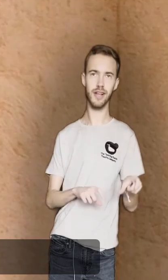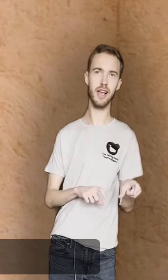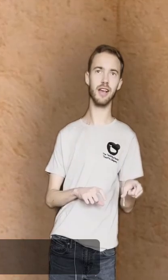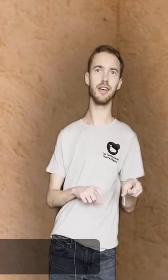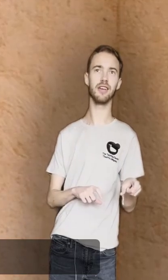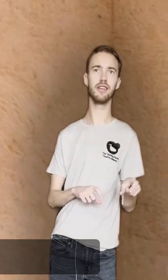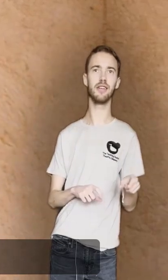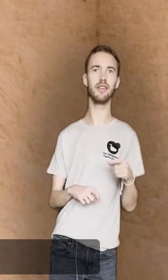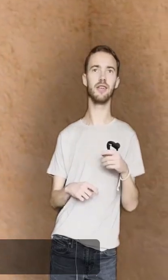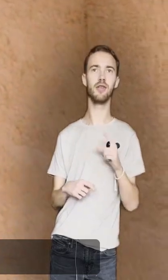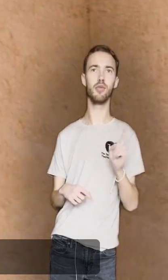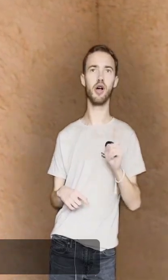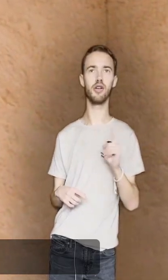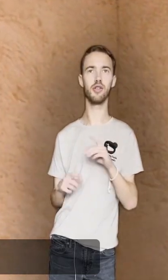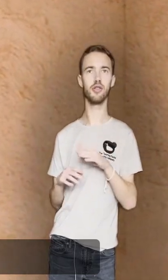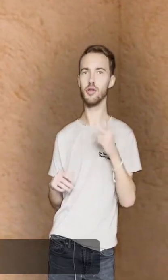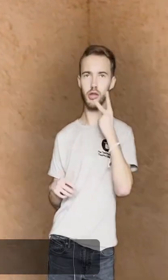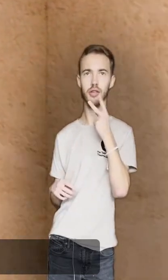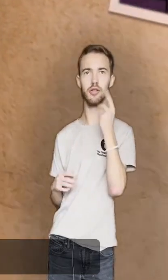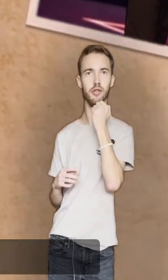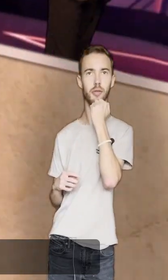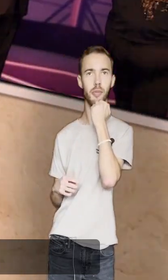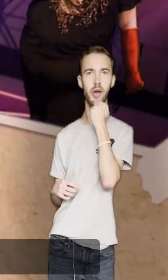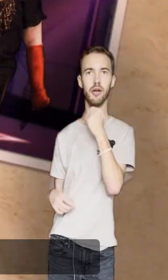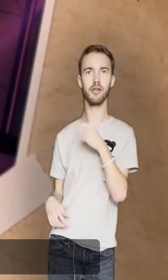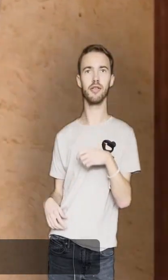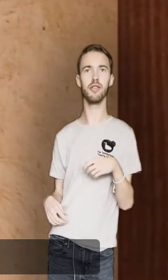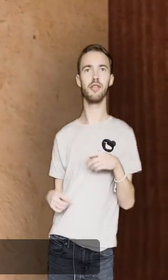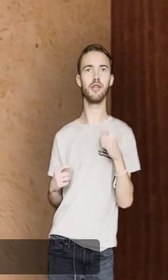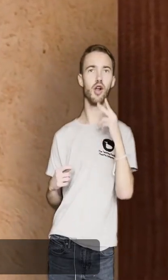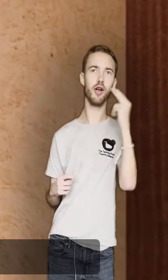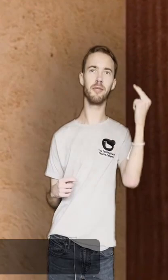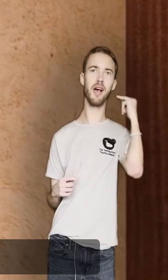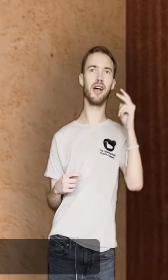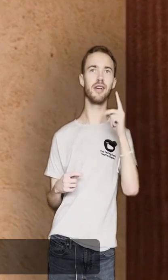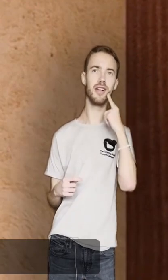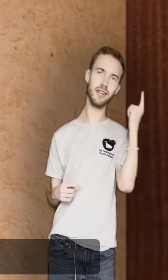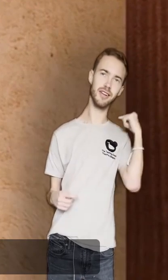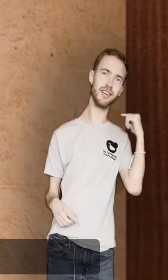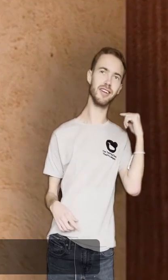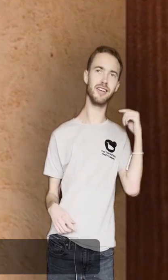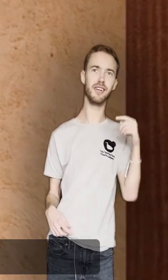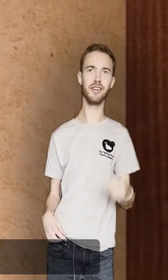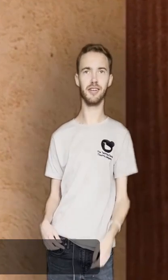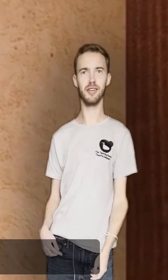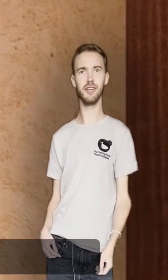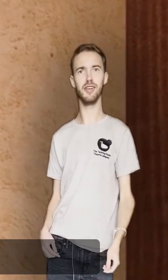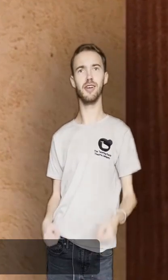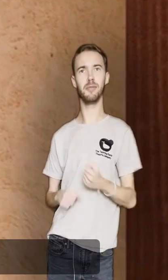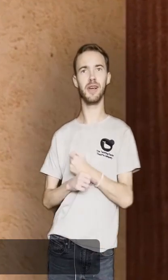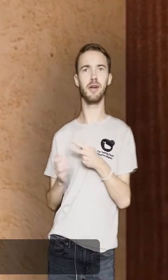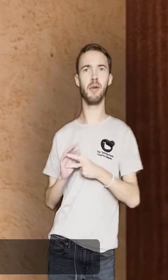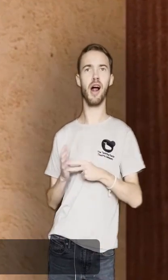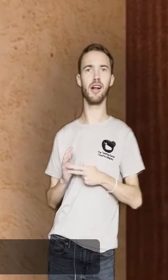stay. What's in a number? Looking back to yesterday.